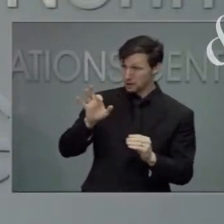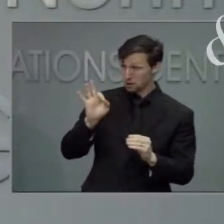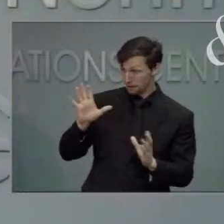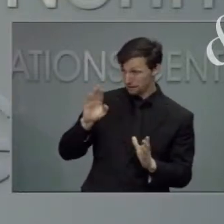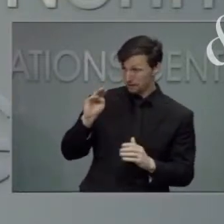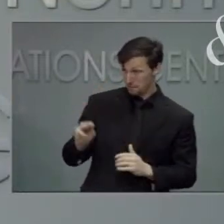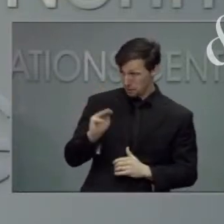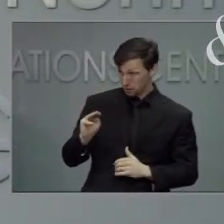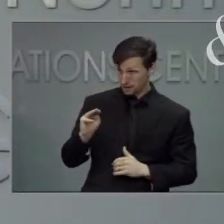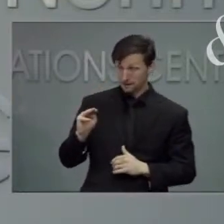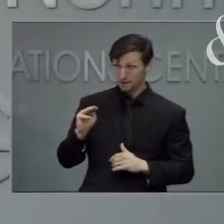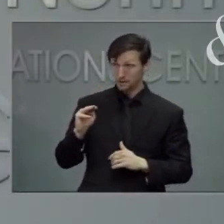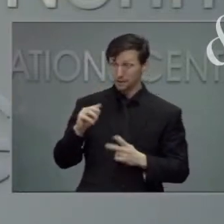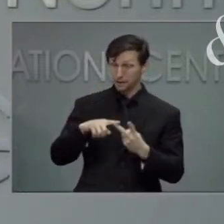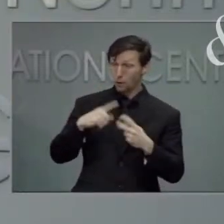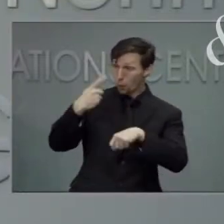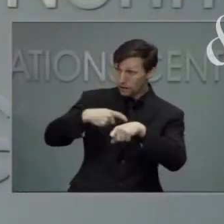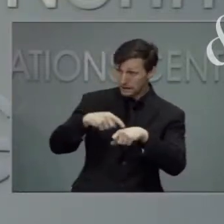bonuses, or